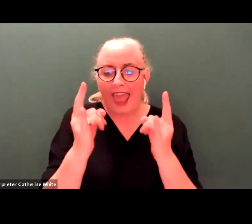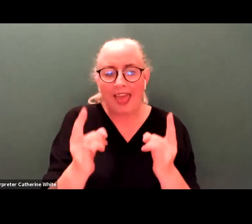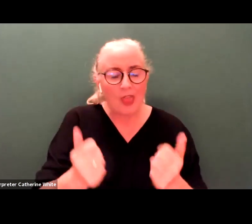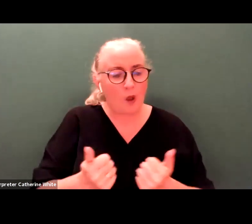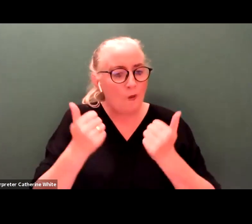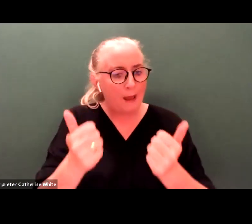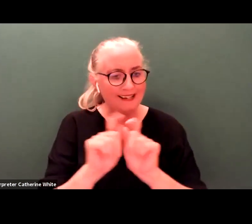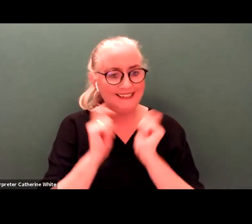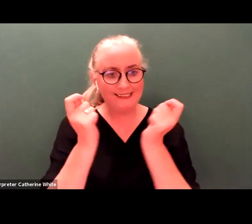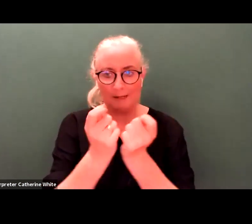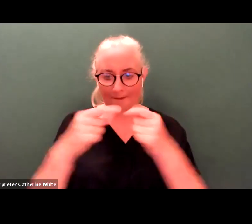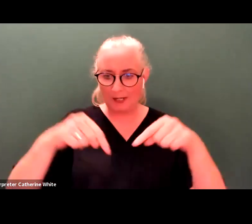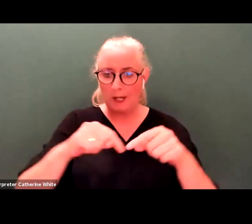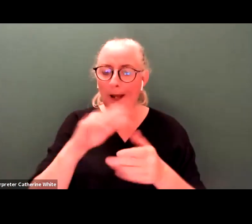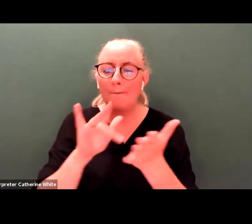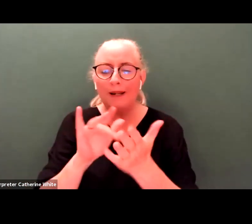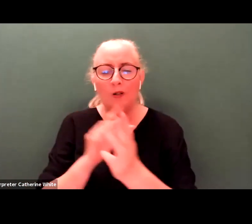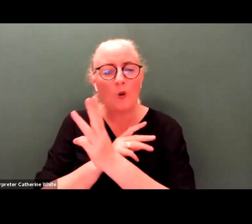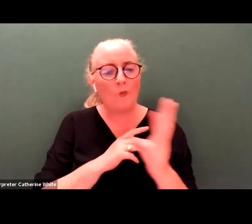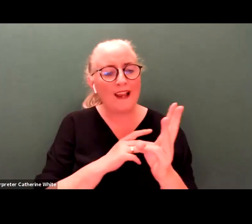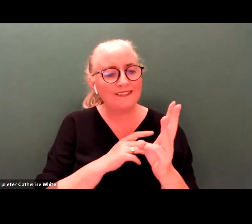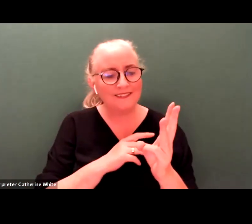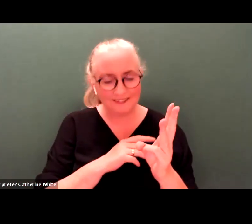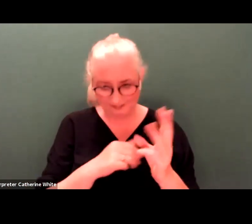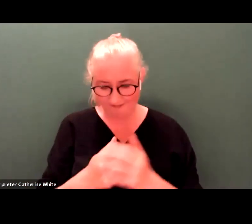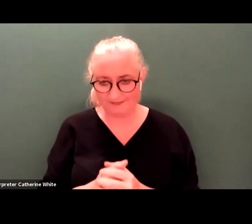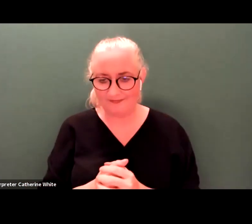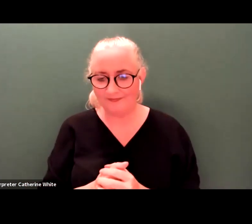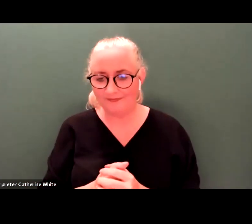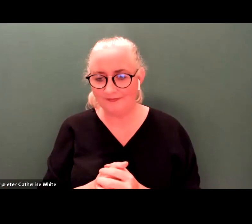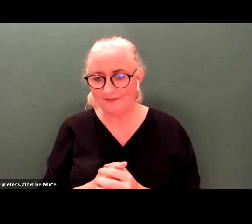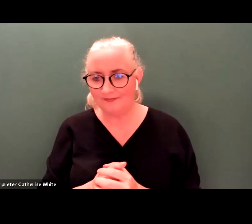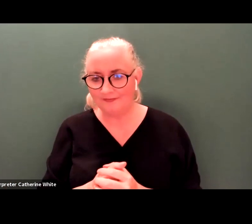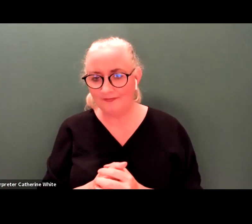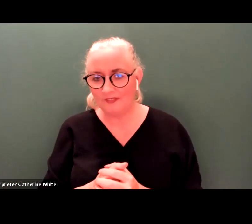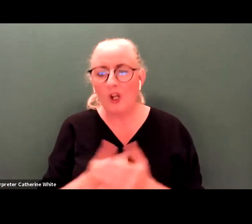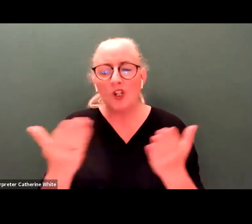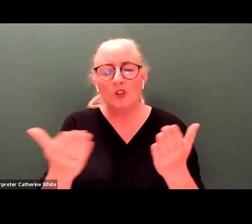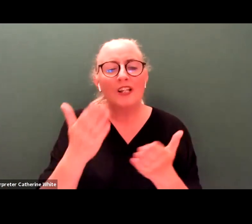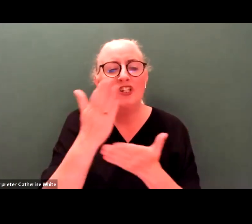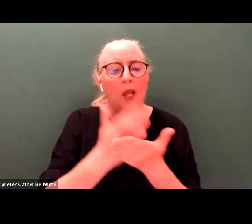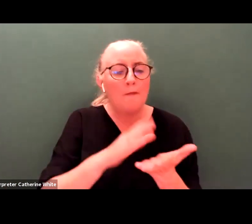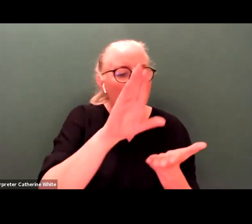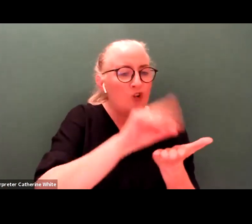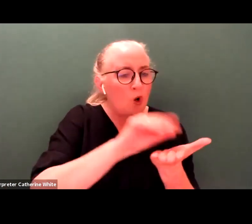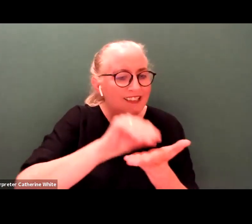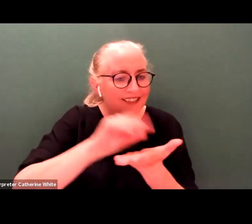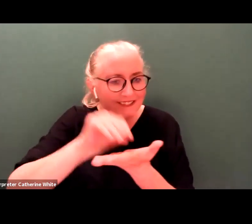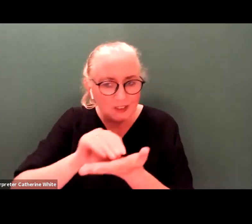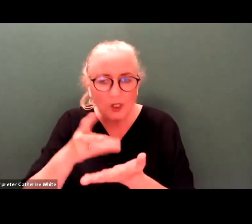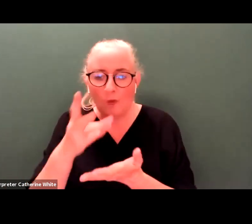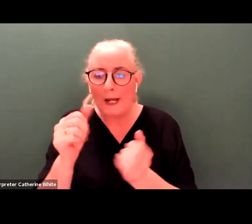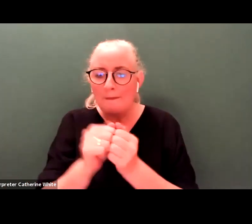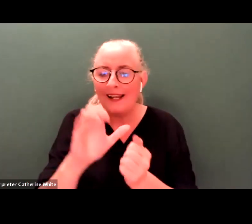team here in the Midwest Community Healthcare Area. So we're going to see some recordings done by my team. You're going to meet